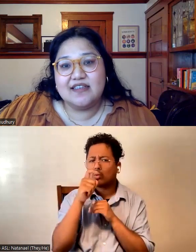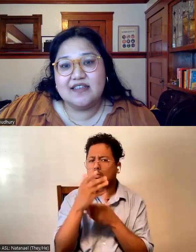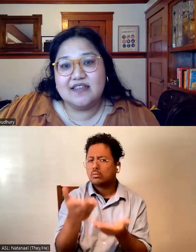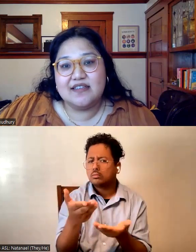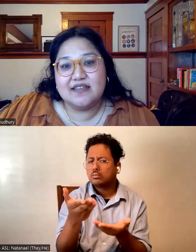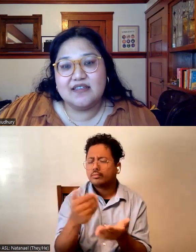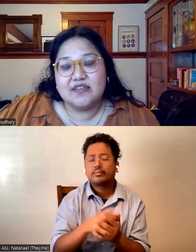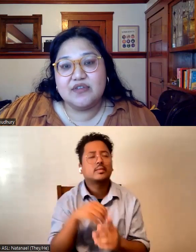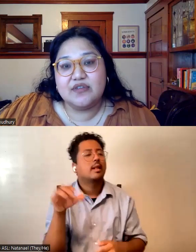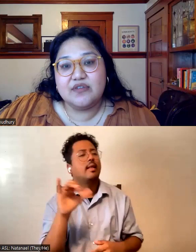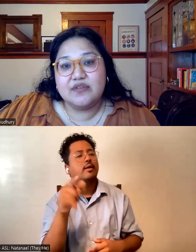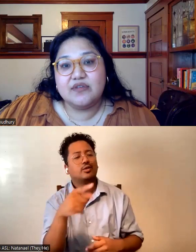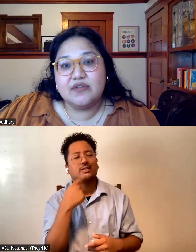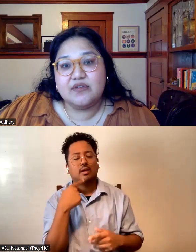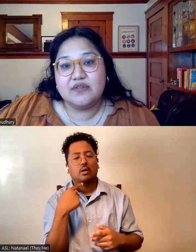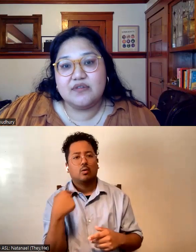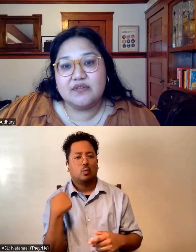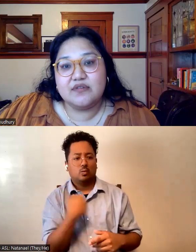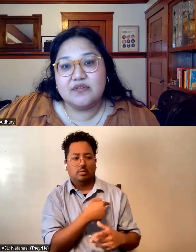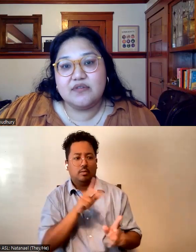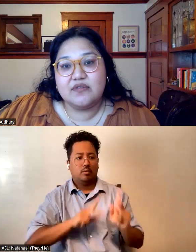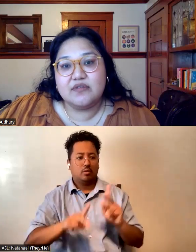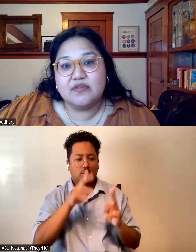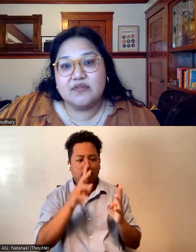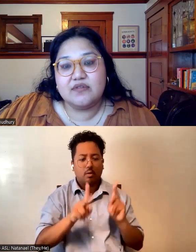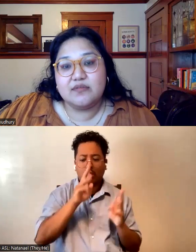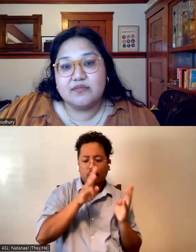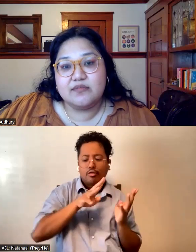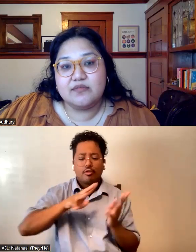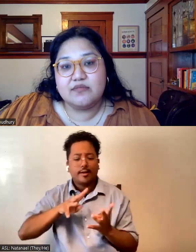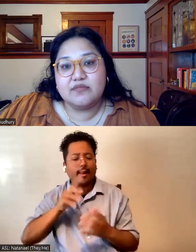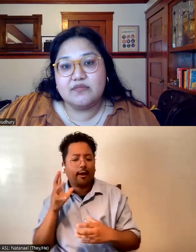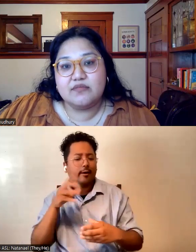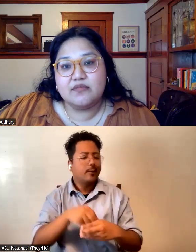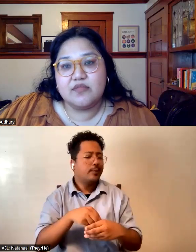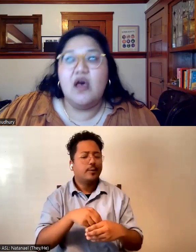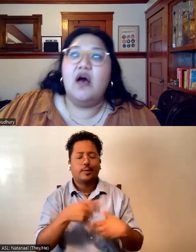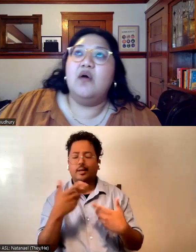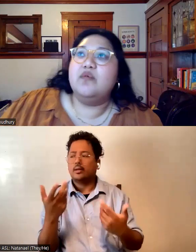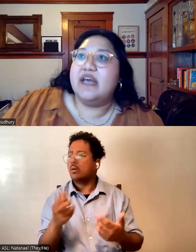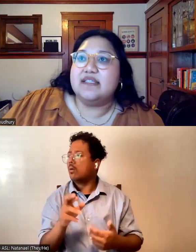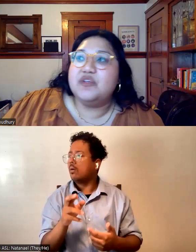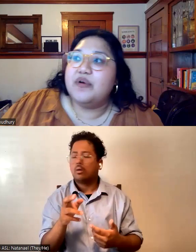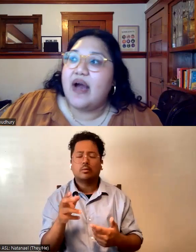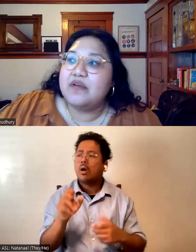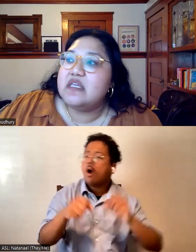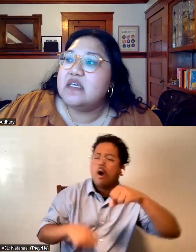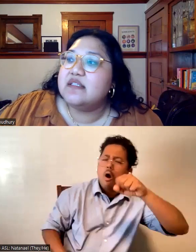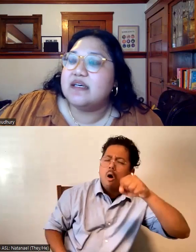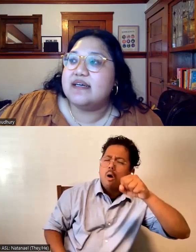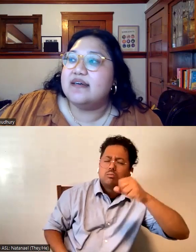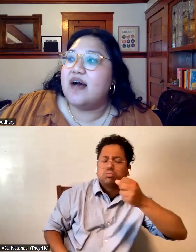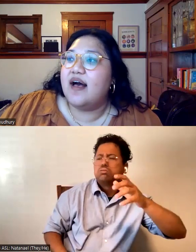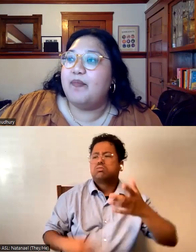Like when you say like we've been forgotten, right? Or like we don't get included, or we're not. Oh, yes. I don't think